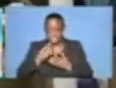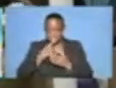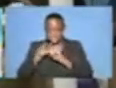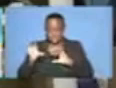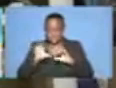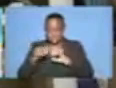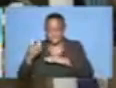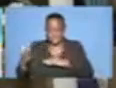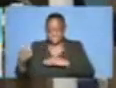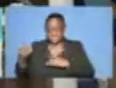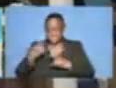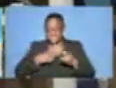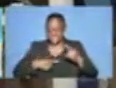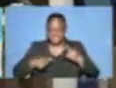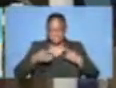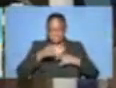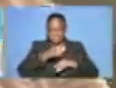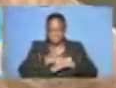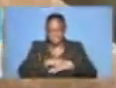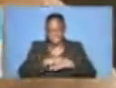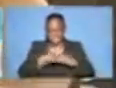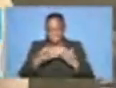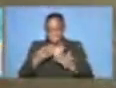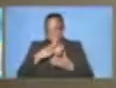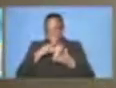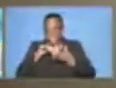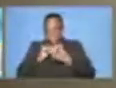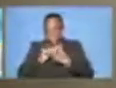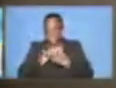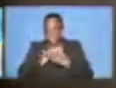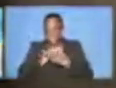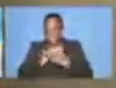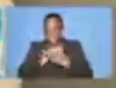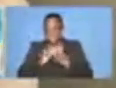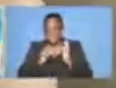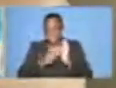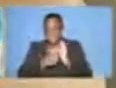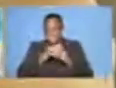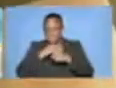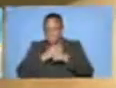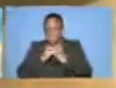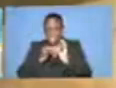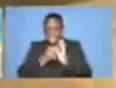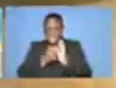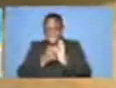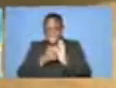and then change your appointment time when you're ready to. And so this digital aspect makes it more